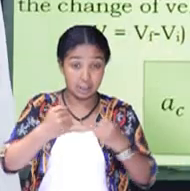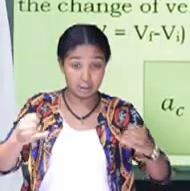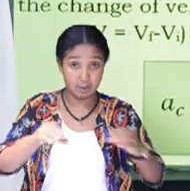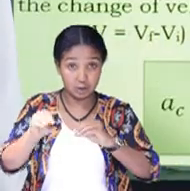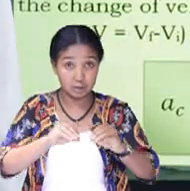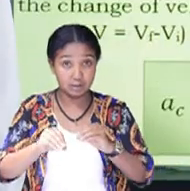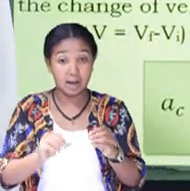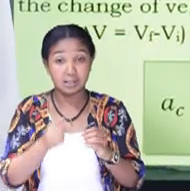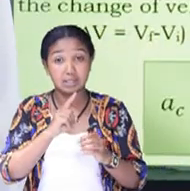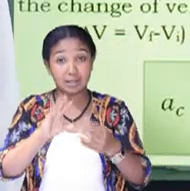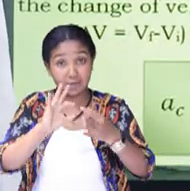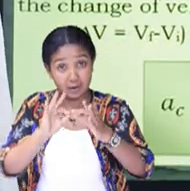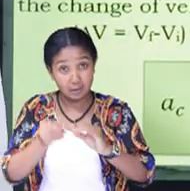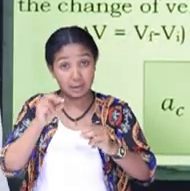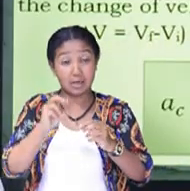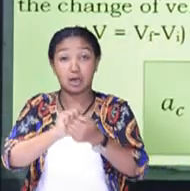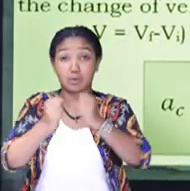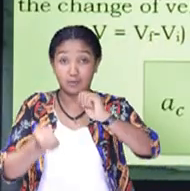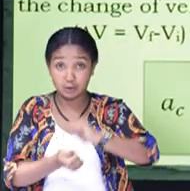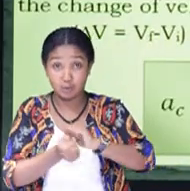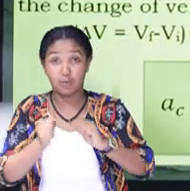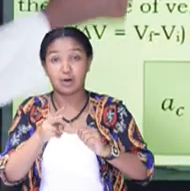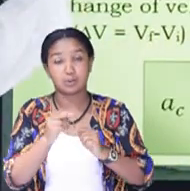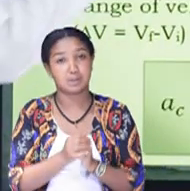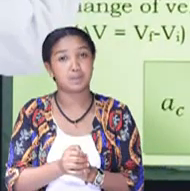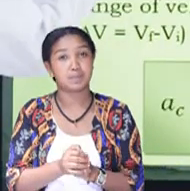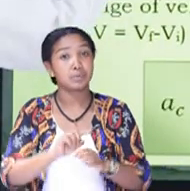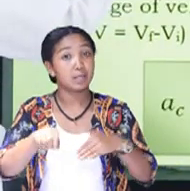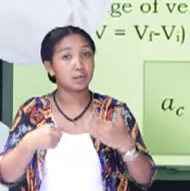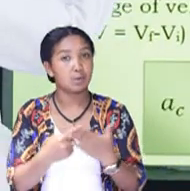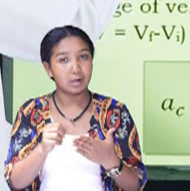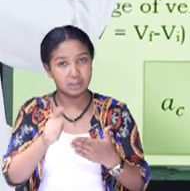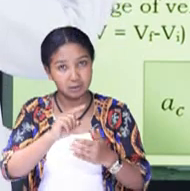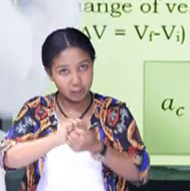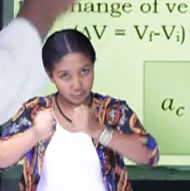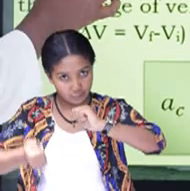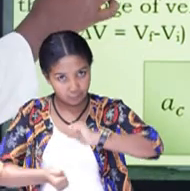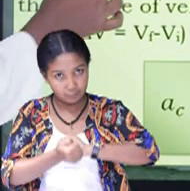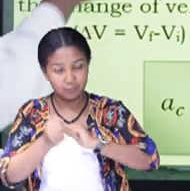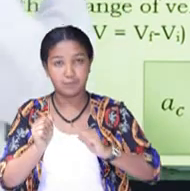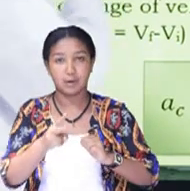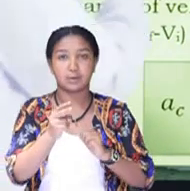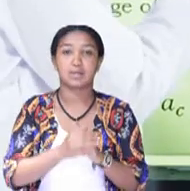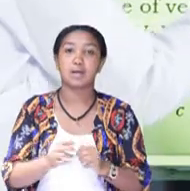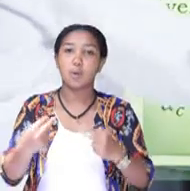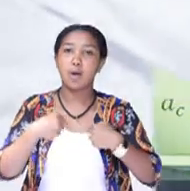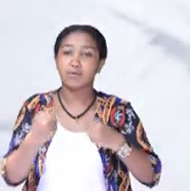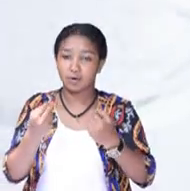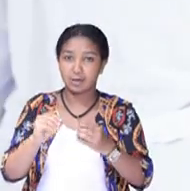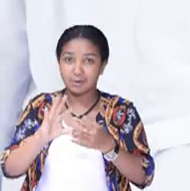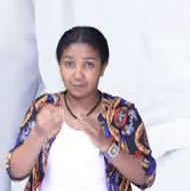motion, acceleration is defined as the rate of change of linear velocity. Therefore, acceleration is change of velocity. We have